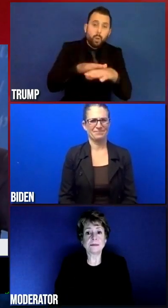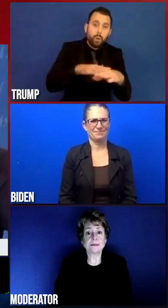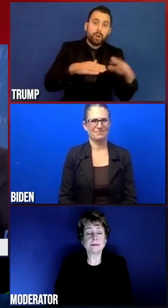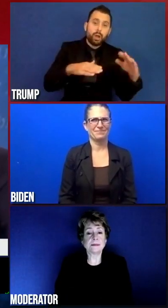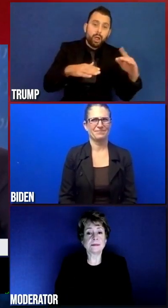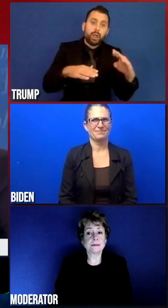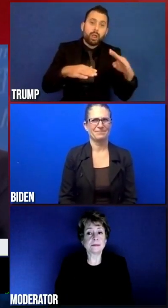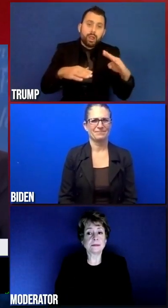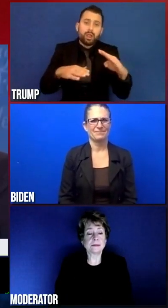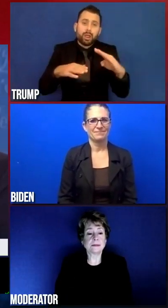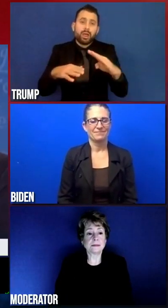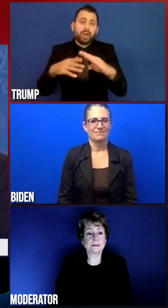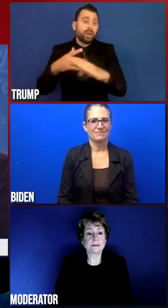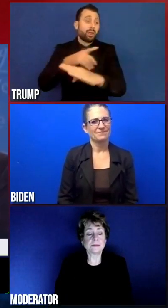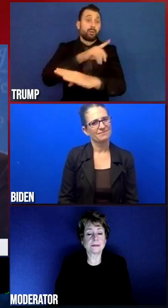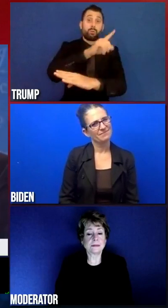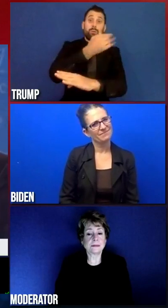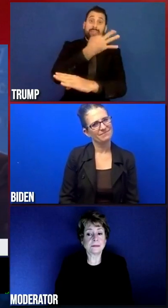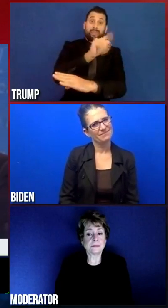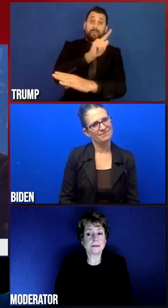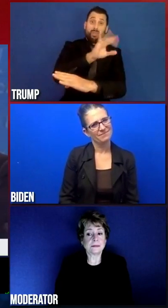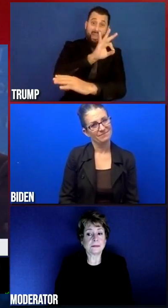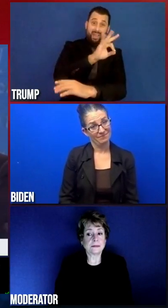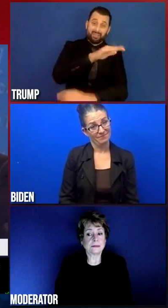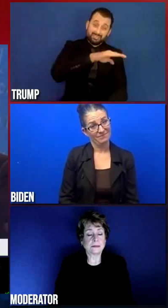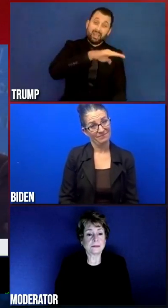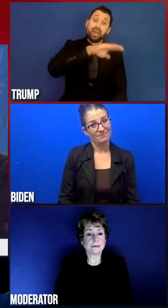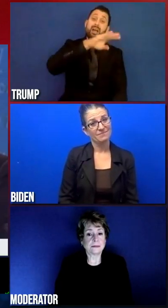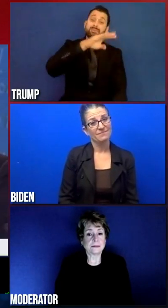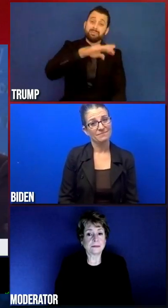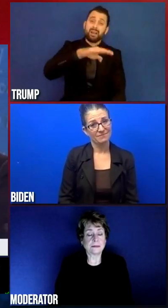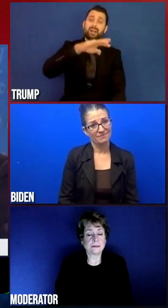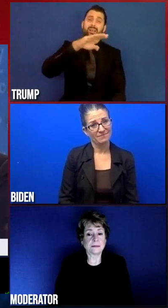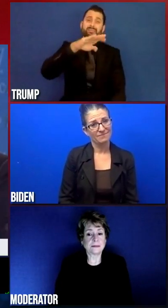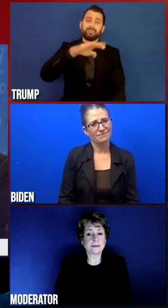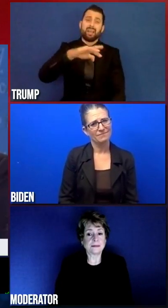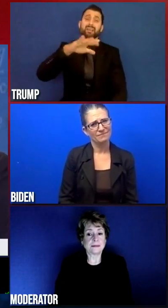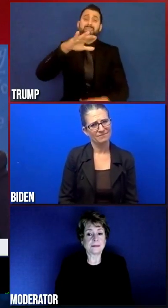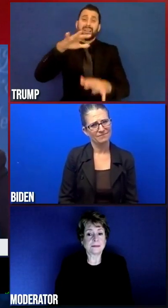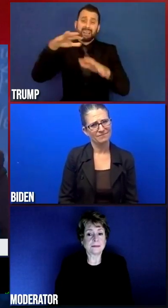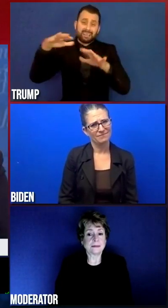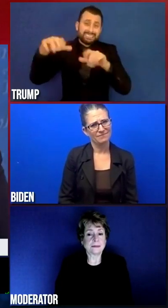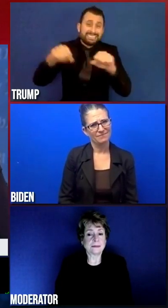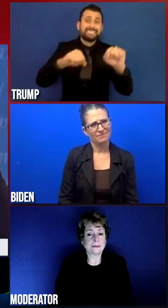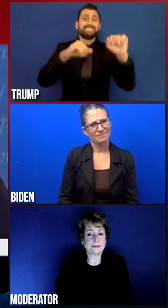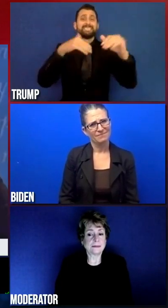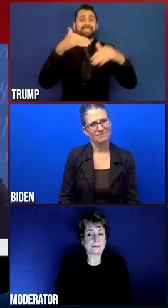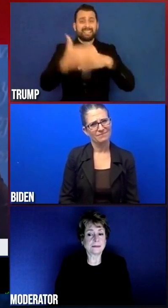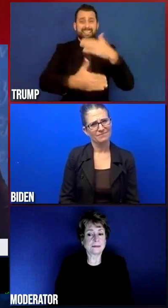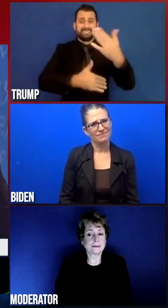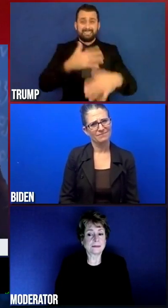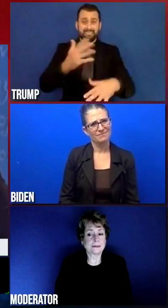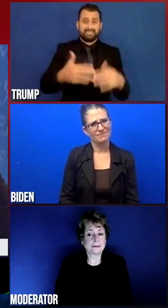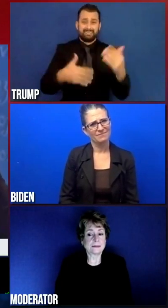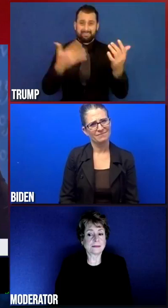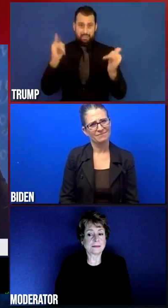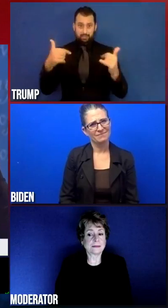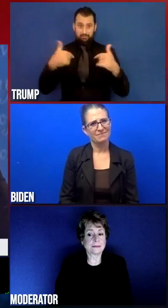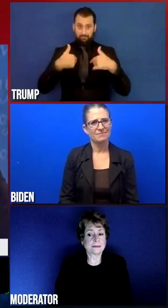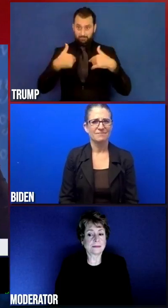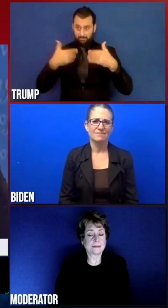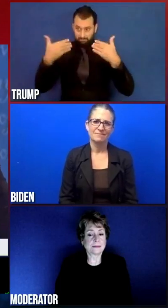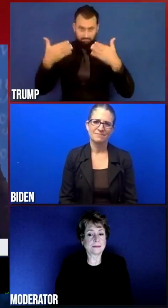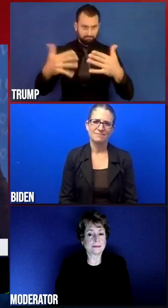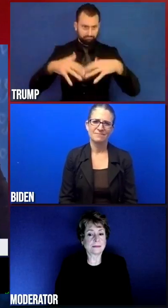recovery. Also, they took over something that was down here. All you had to do is turn on the lights and you pick up a lot. But they had the slowest economic